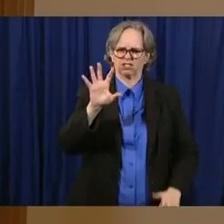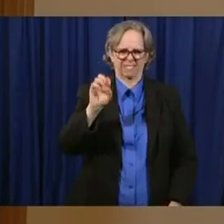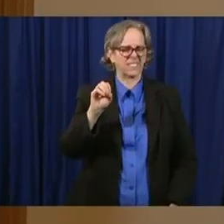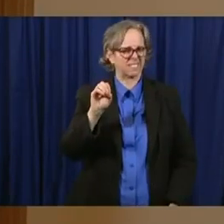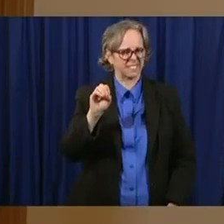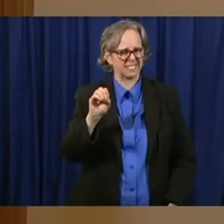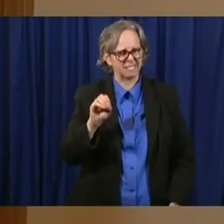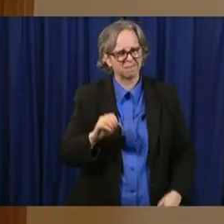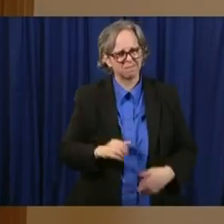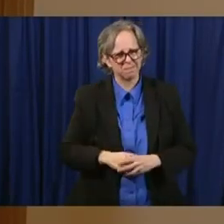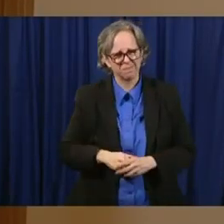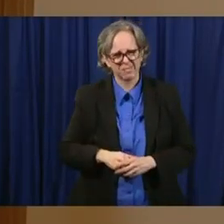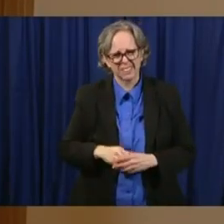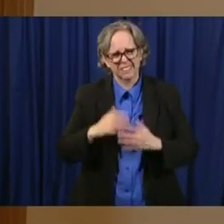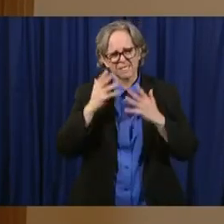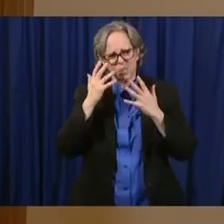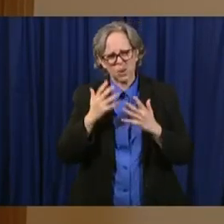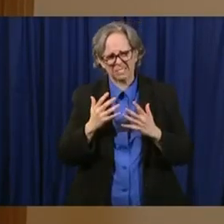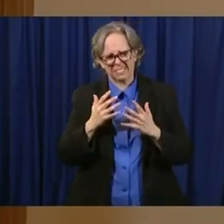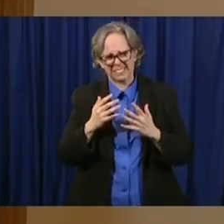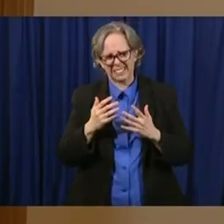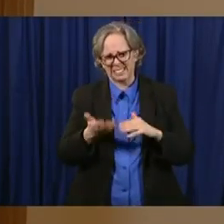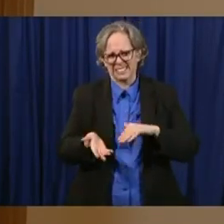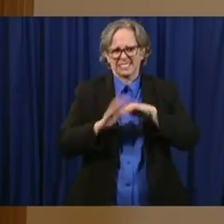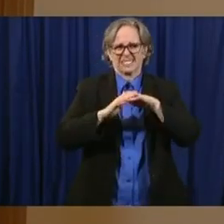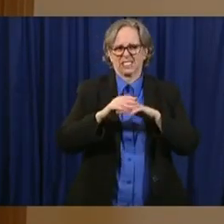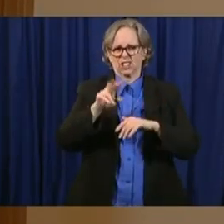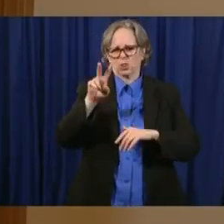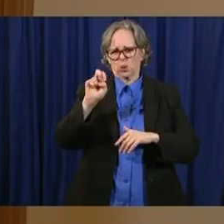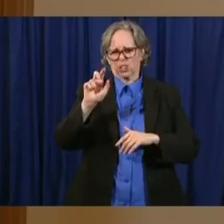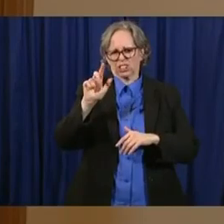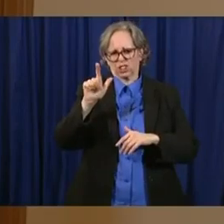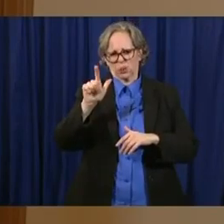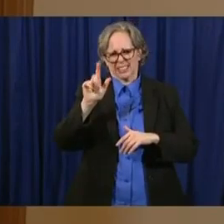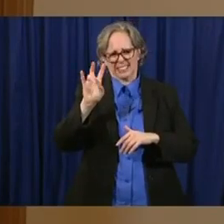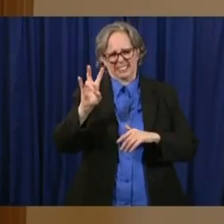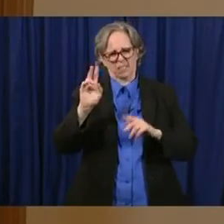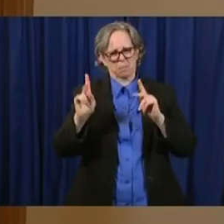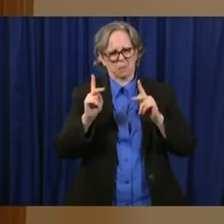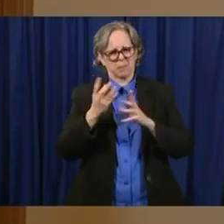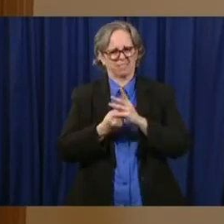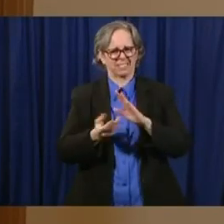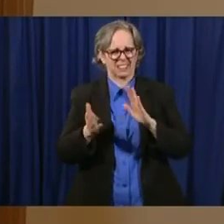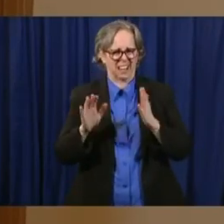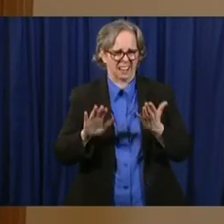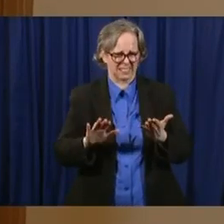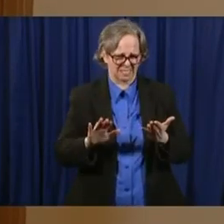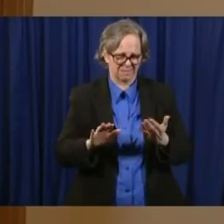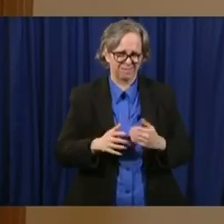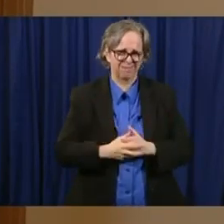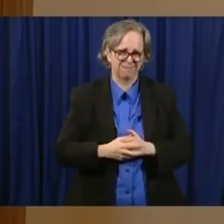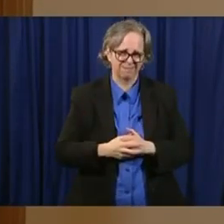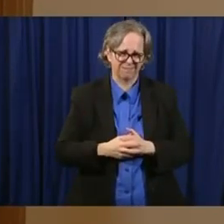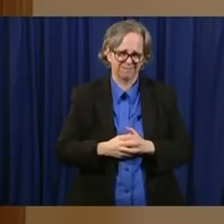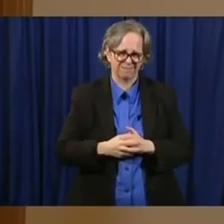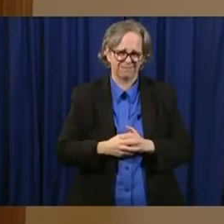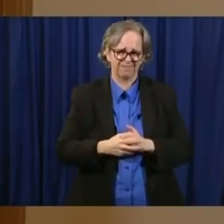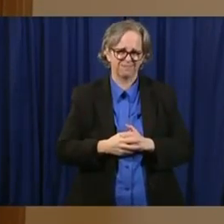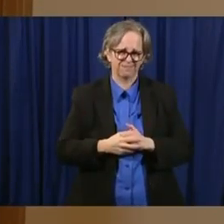Unfortunately, we have now seen 231 deaths in the state of Ohio from